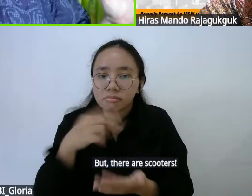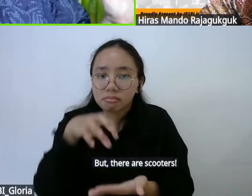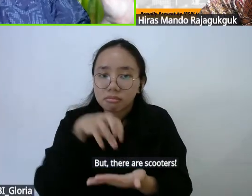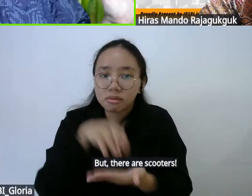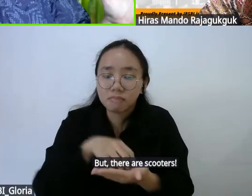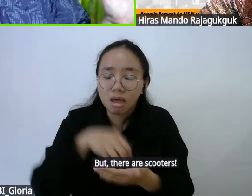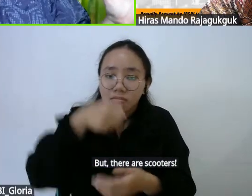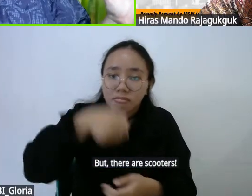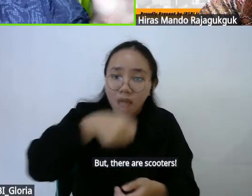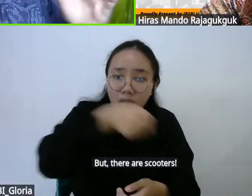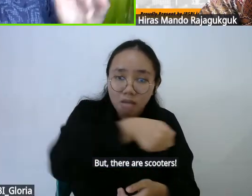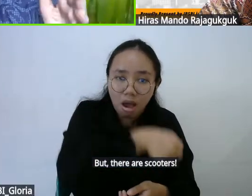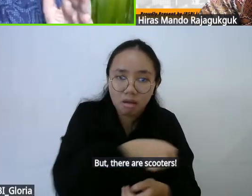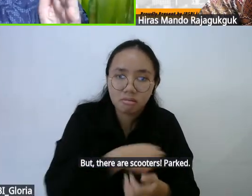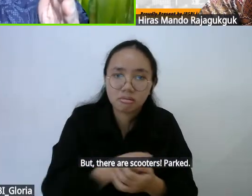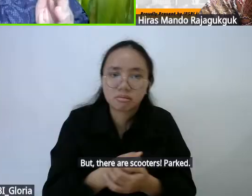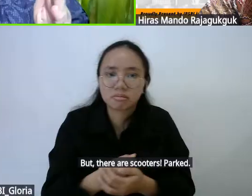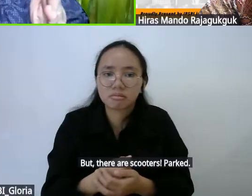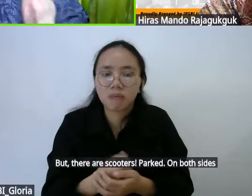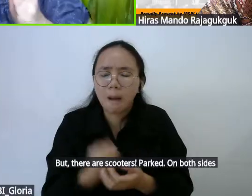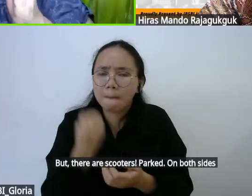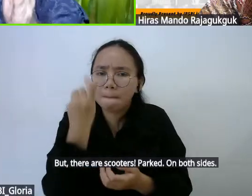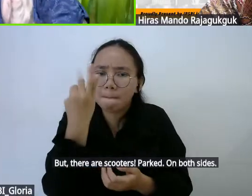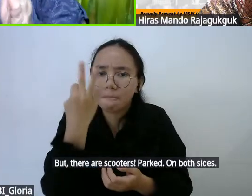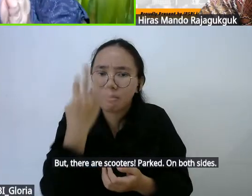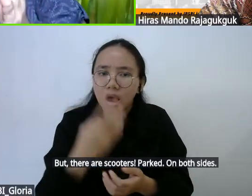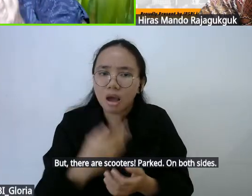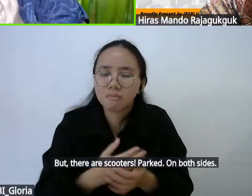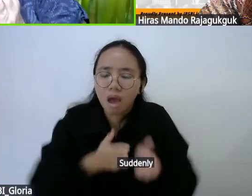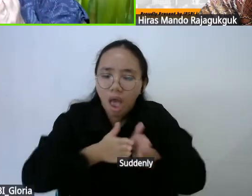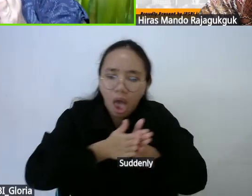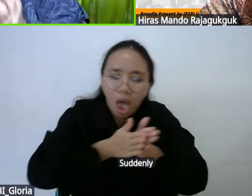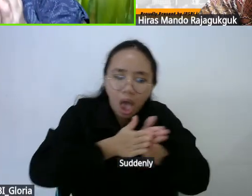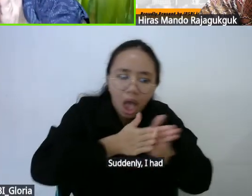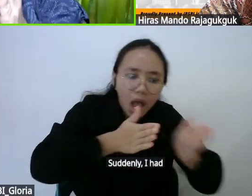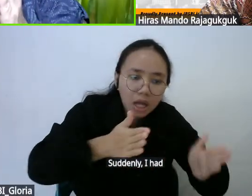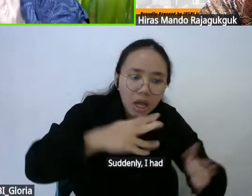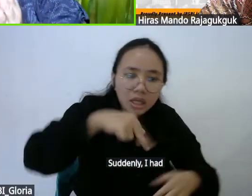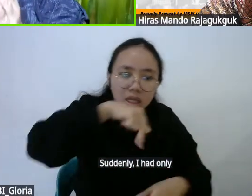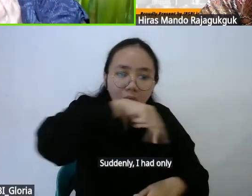parked on both sides. Suddenly I had